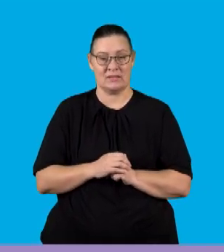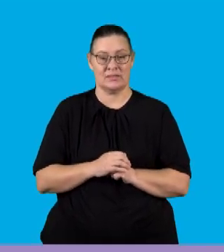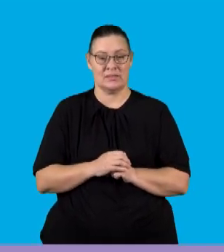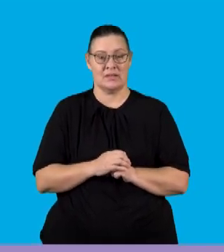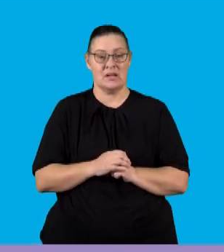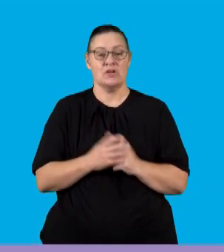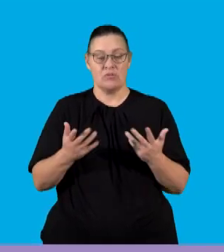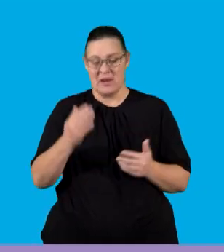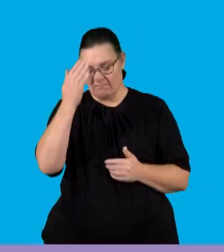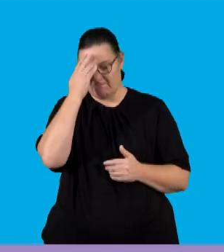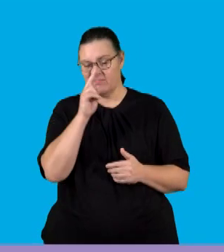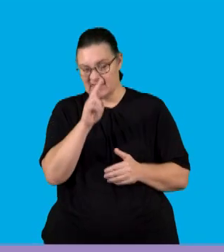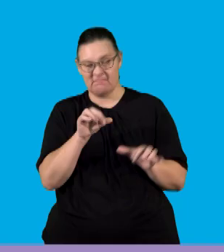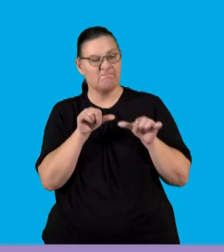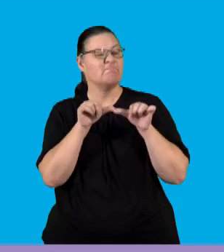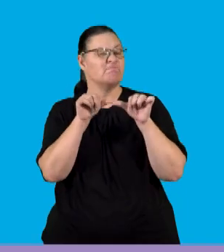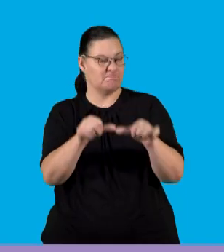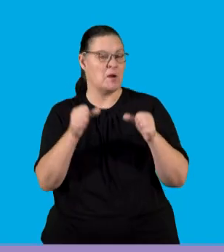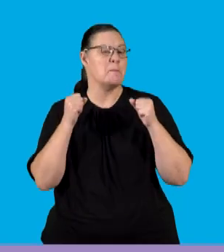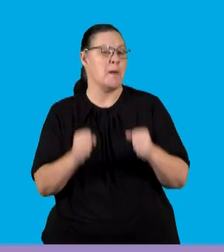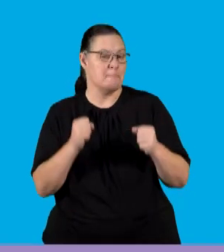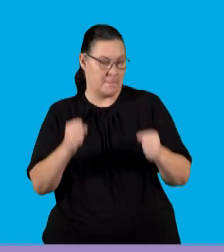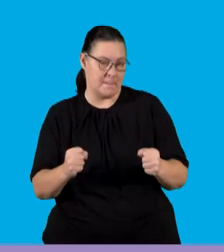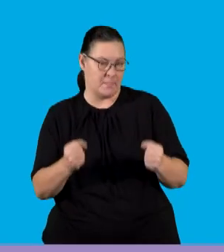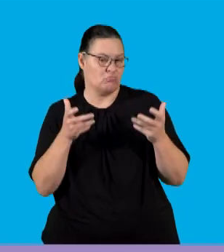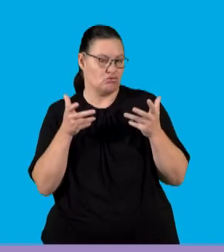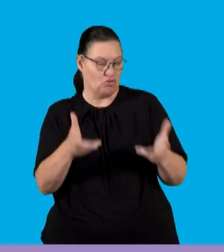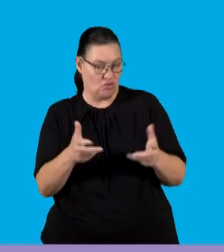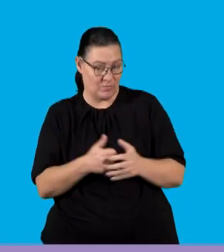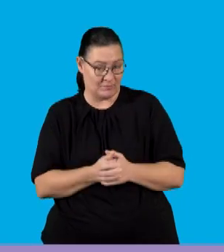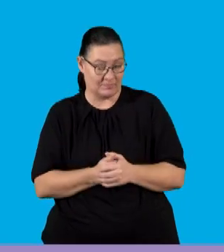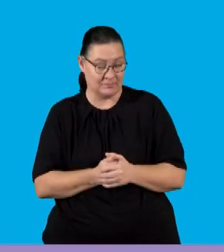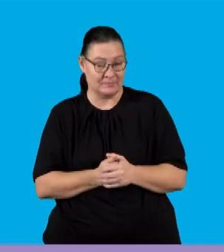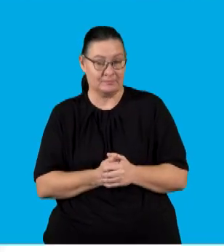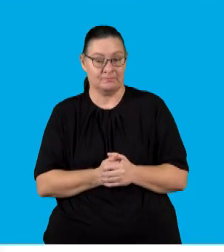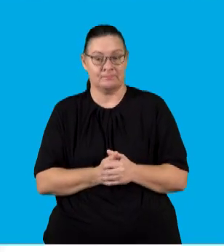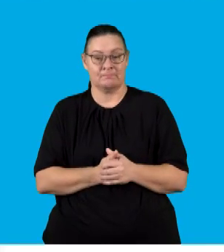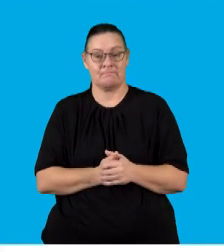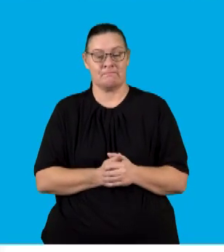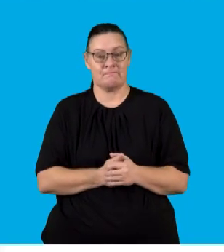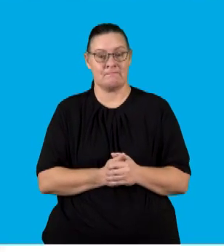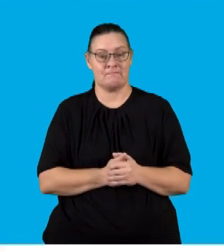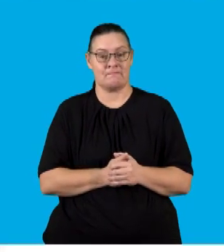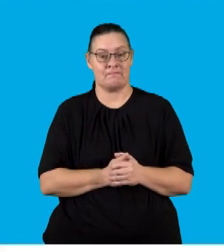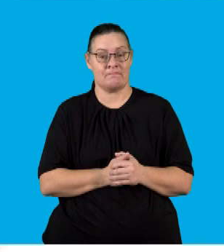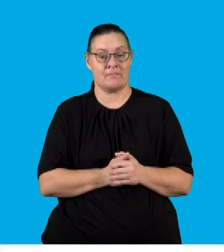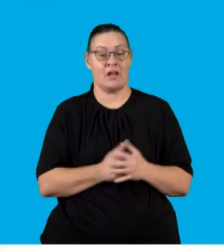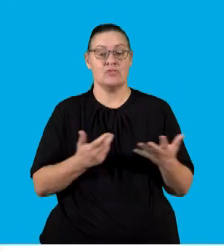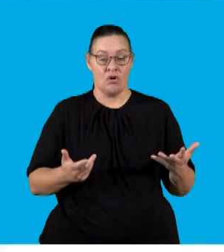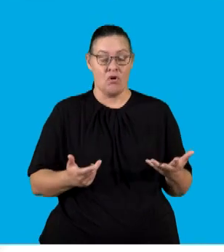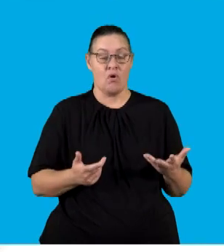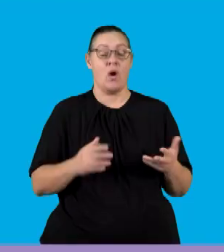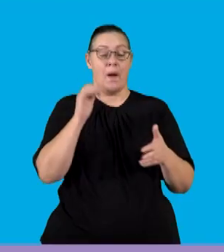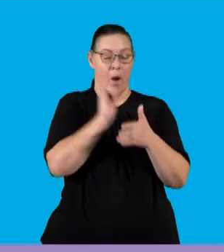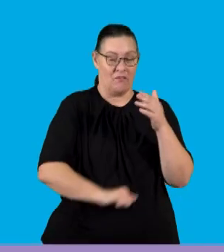subtract by 2. So we have seen there that our constant value that we add or subtract is a minus